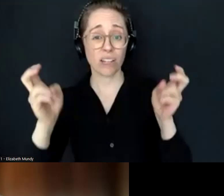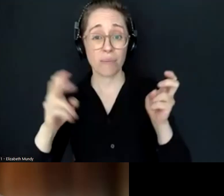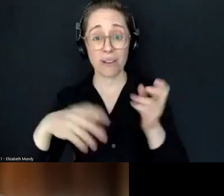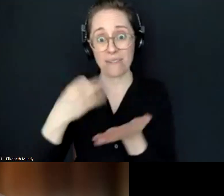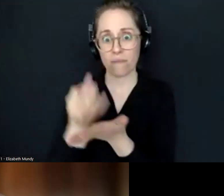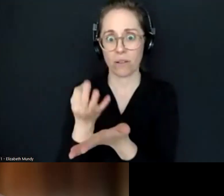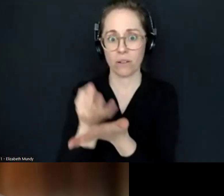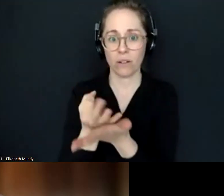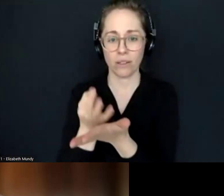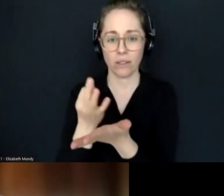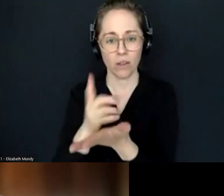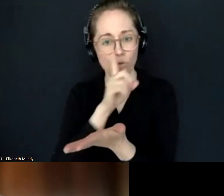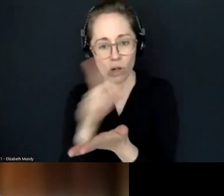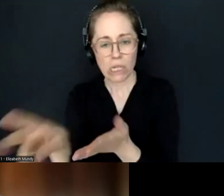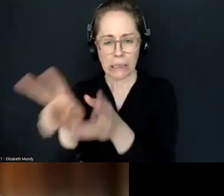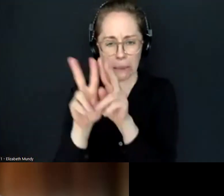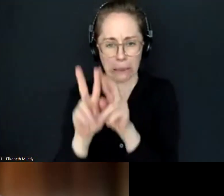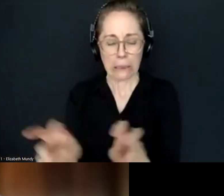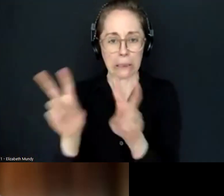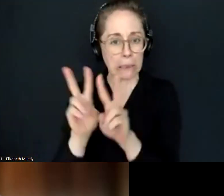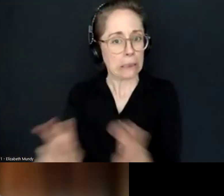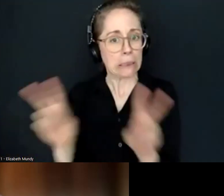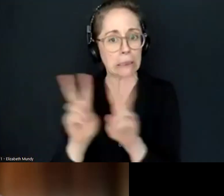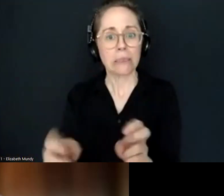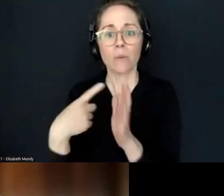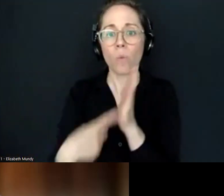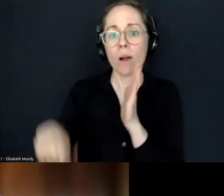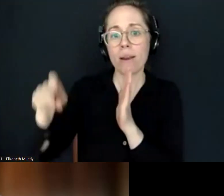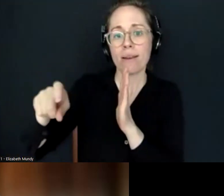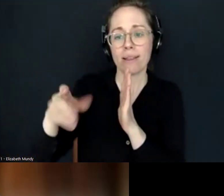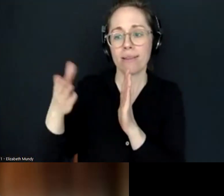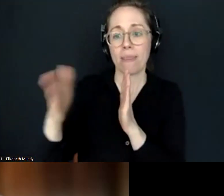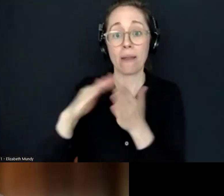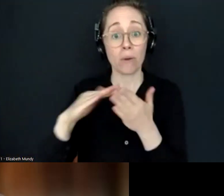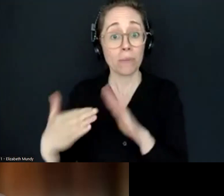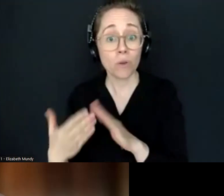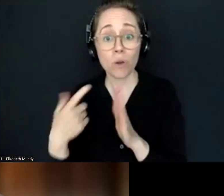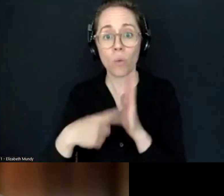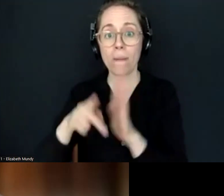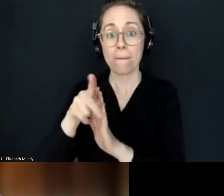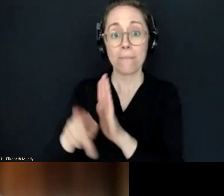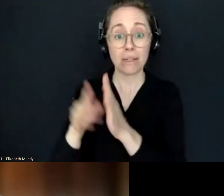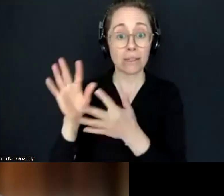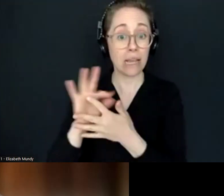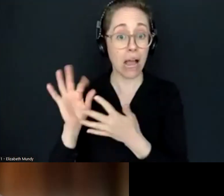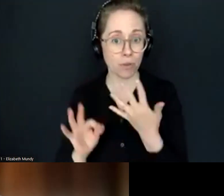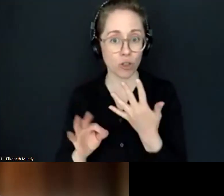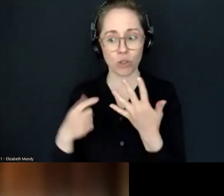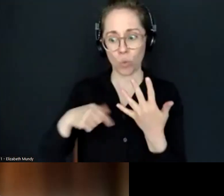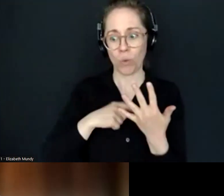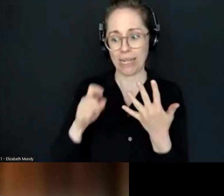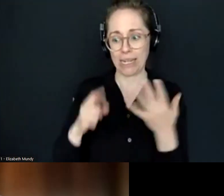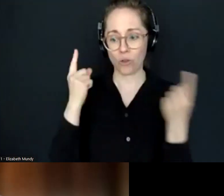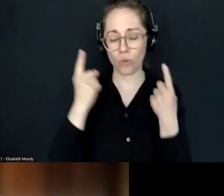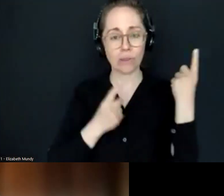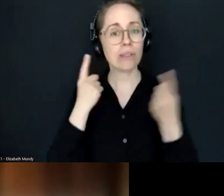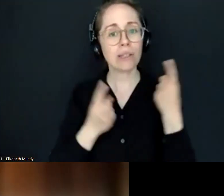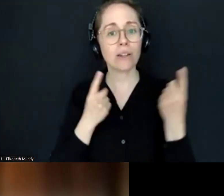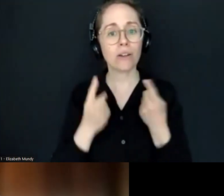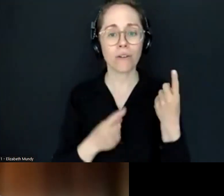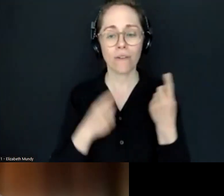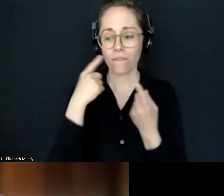on what the needs are in the community and what some of the policy options are that we should be considering to address